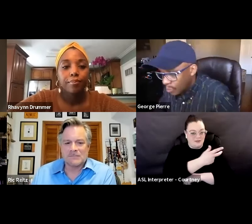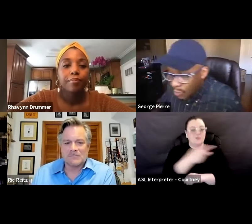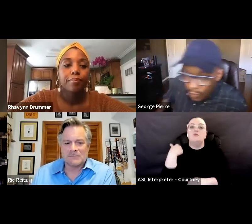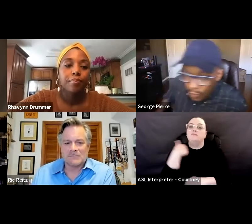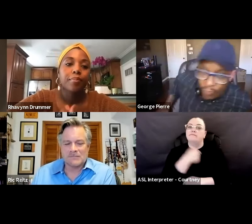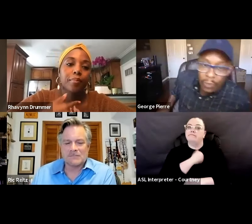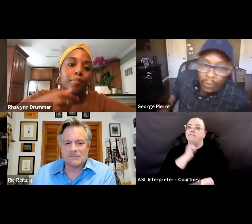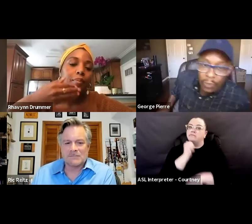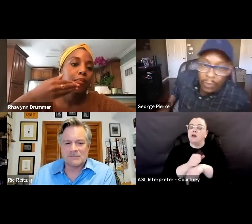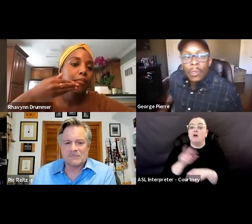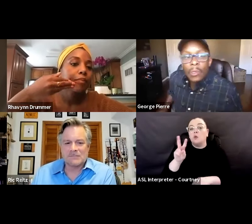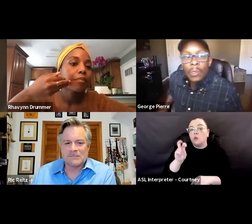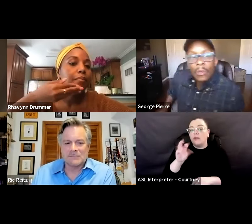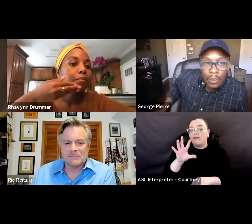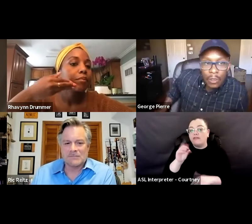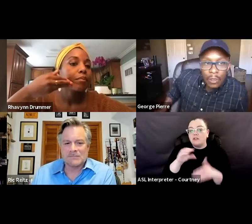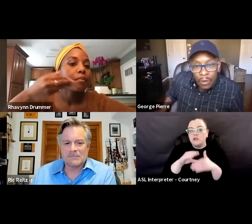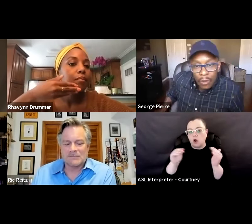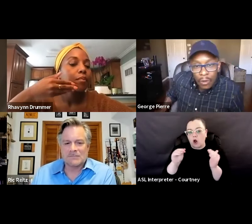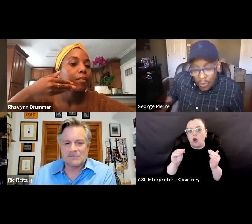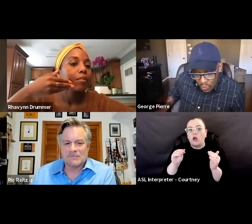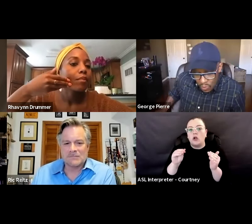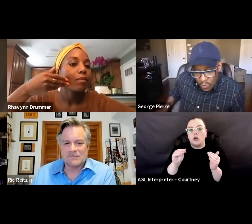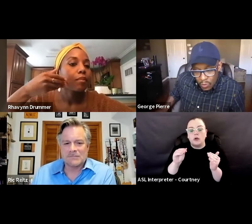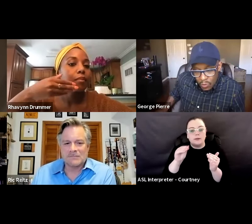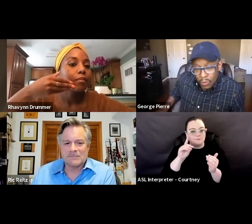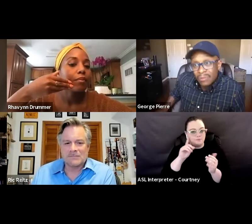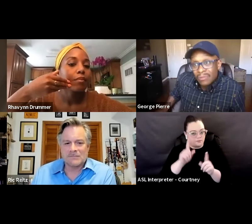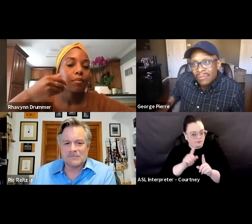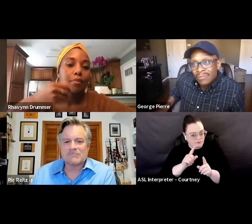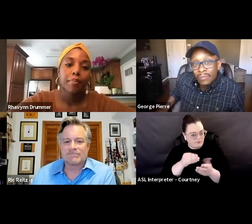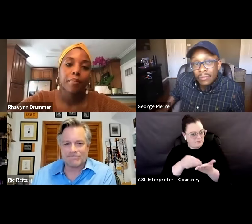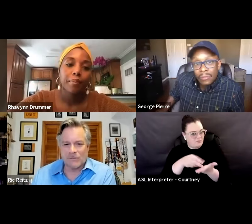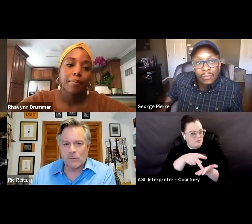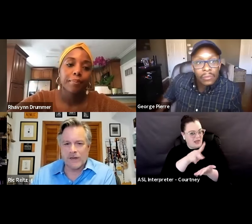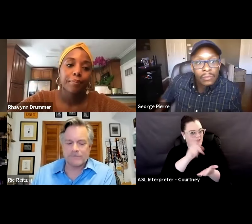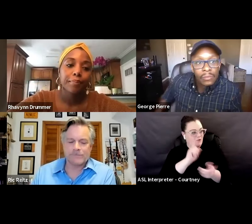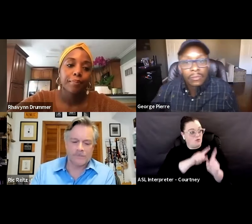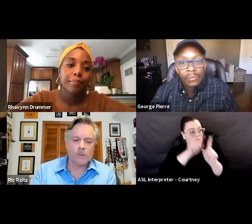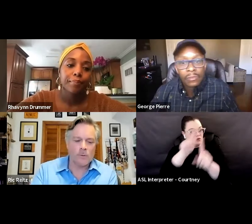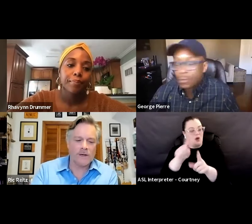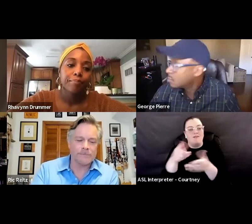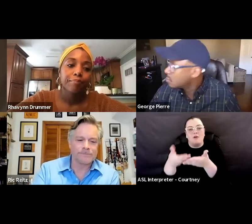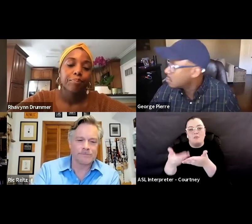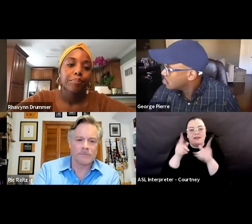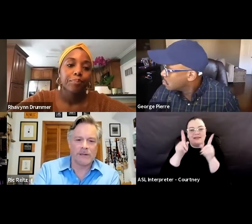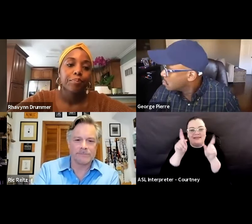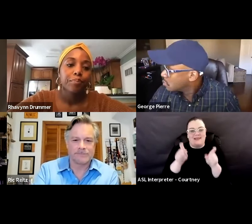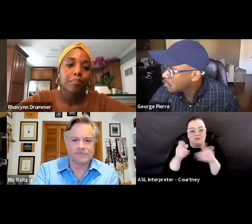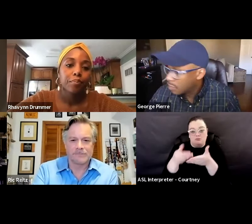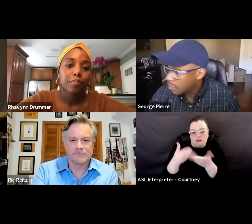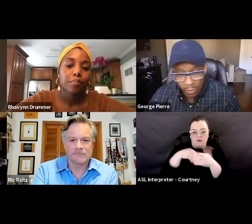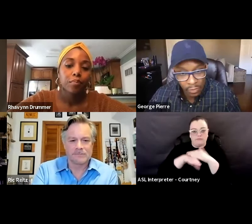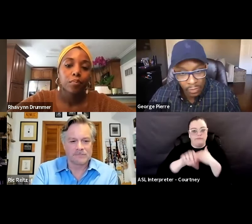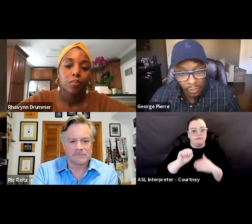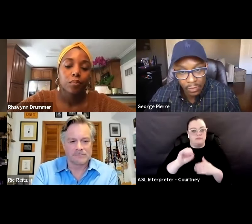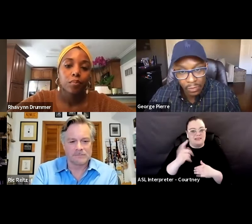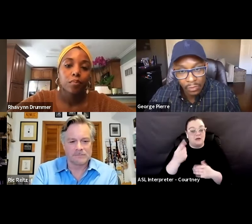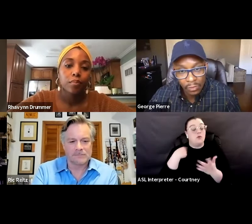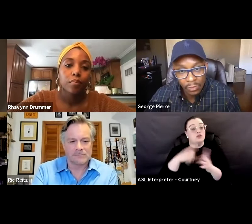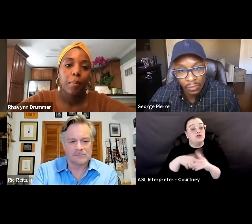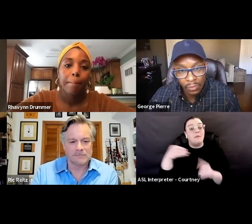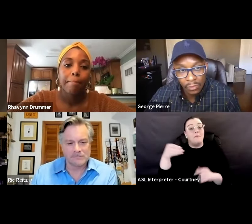day that you're being tested, that you are not on set, pre-testing, so to speak. You're getting paid for that